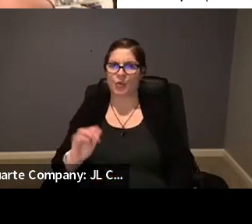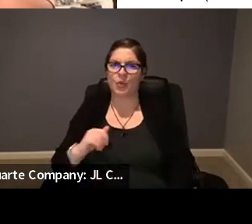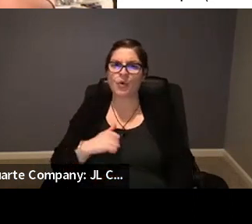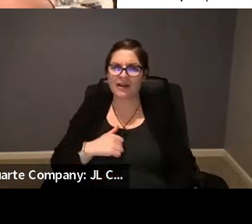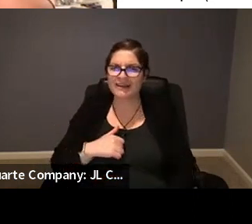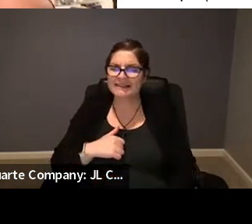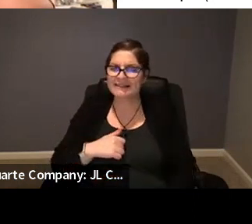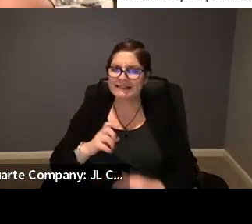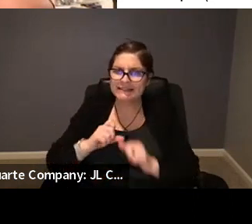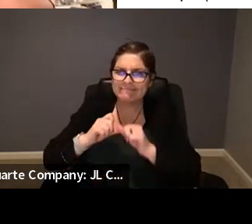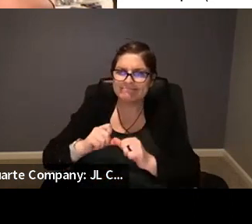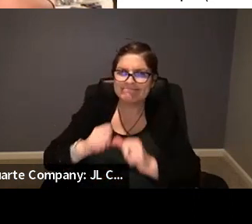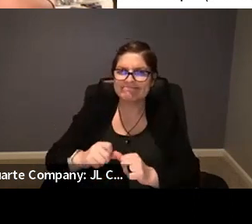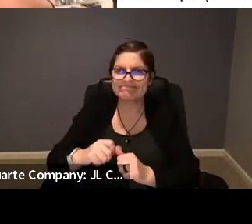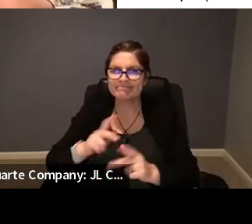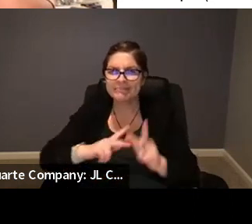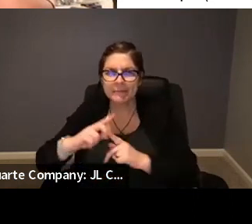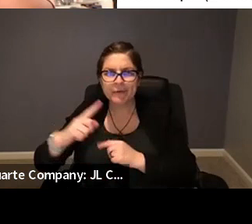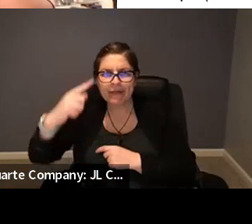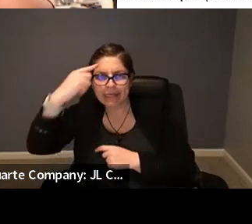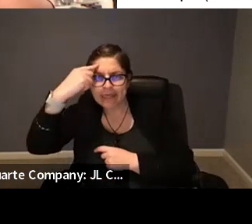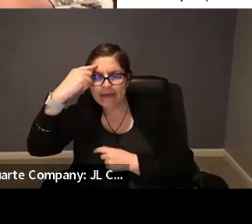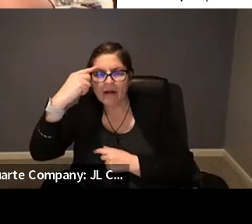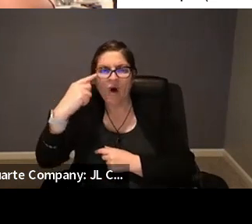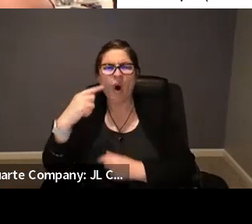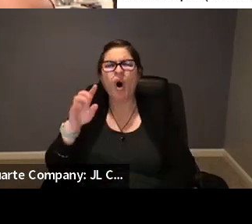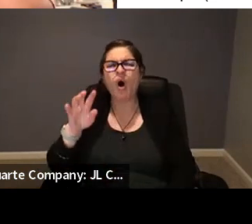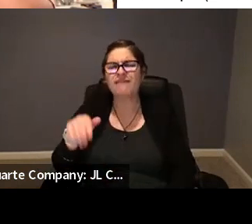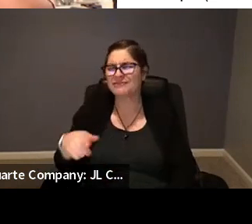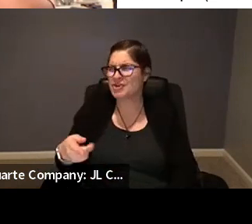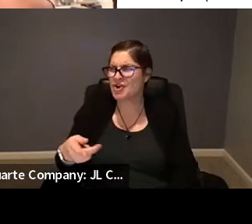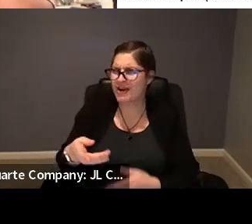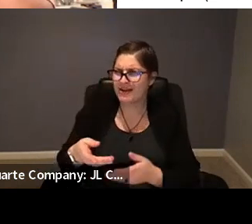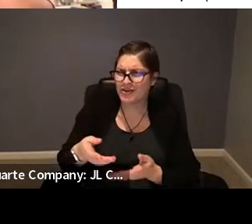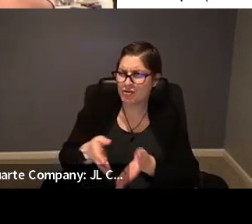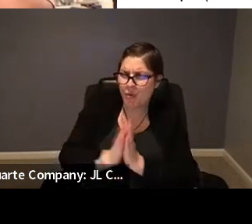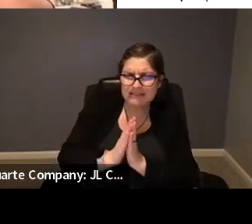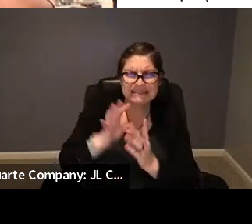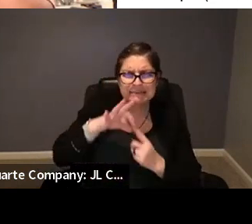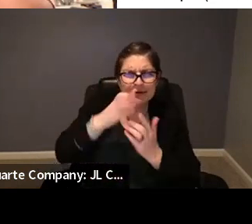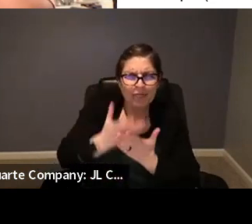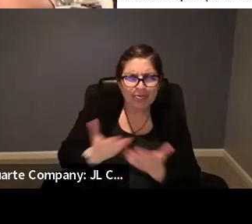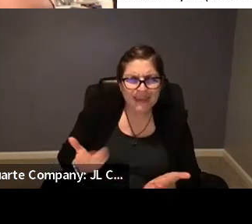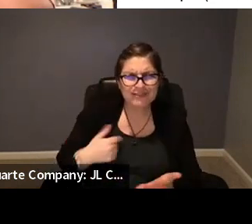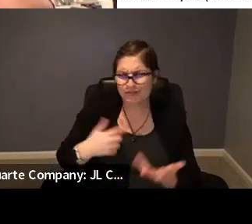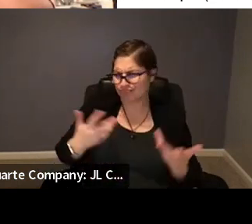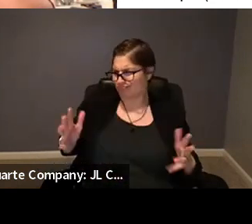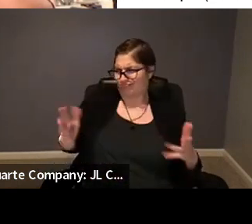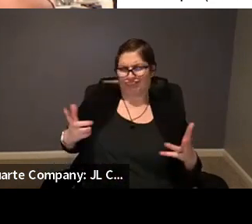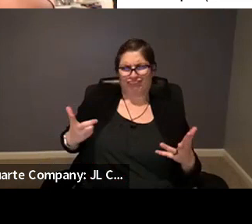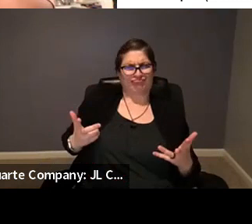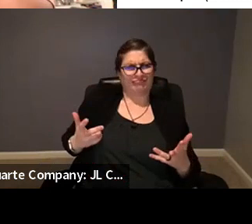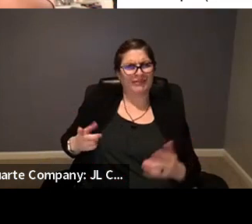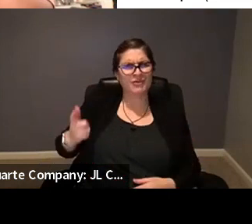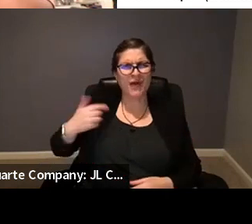continues to create this concept of like, well, you know, you're asking for special privileges. You're asking for entitlements. You're already entitled. You guys